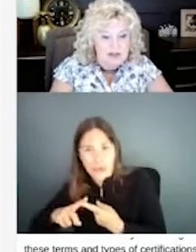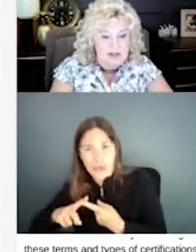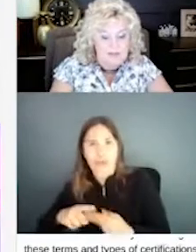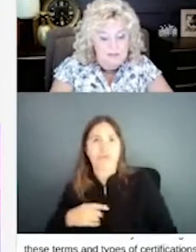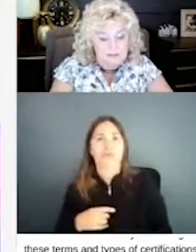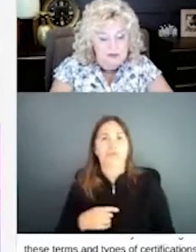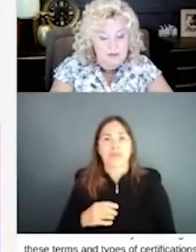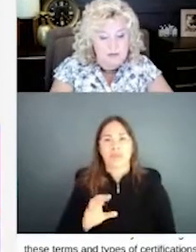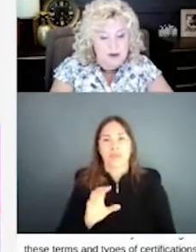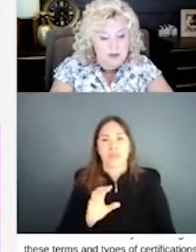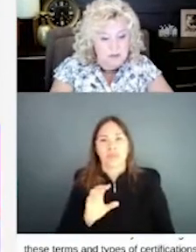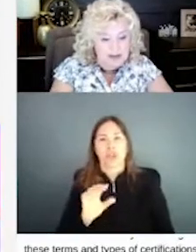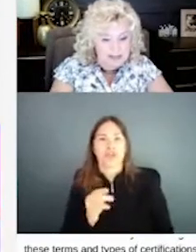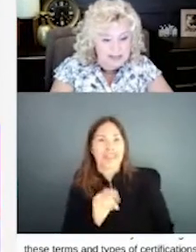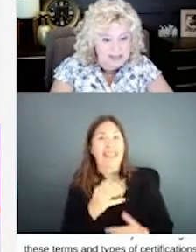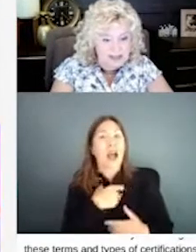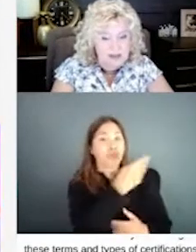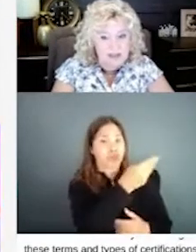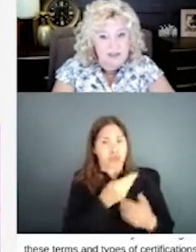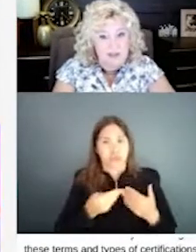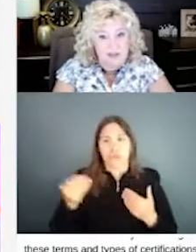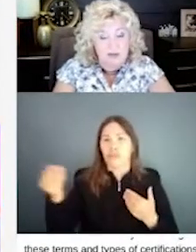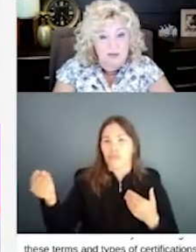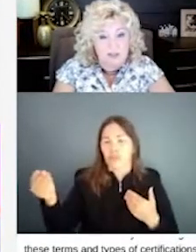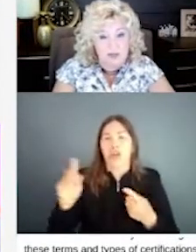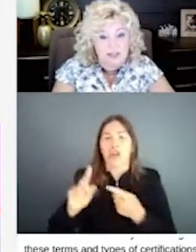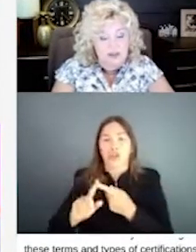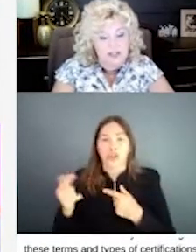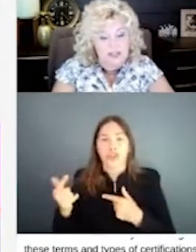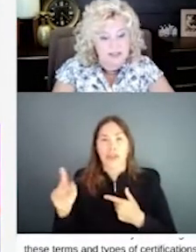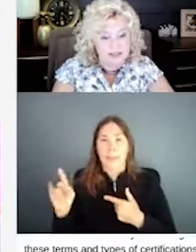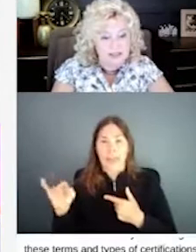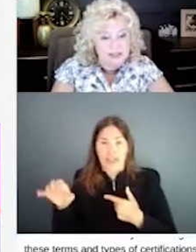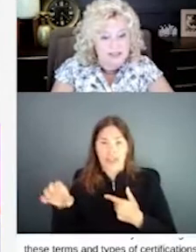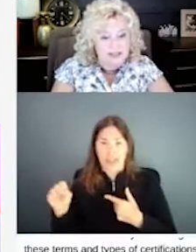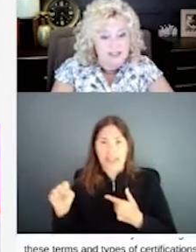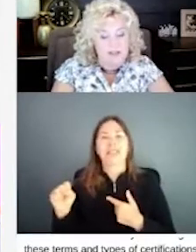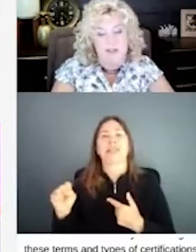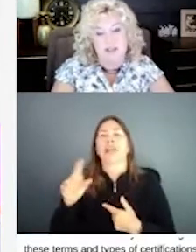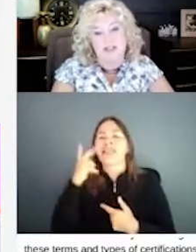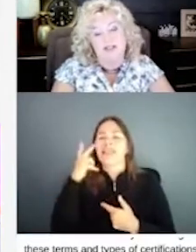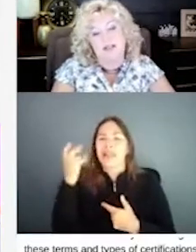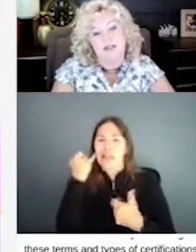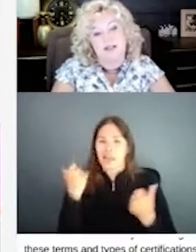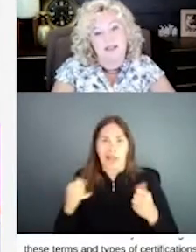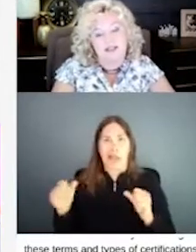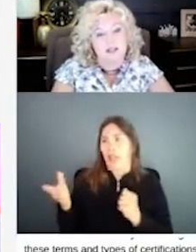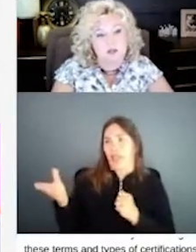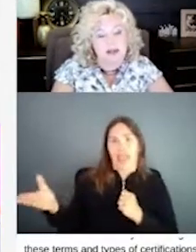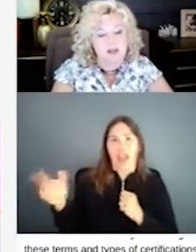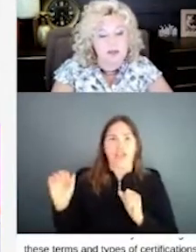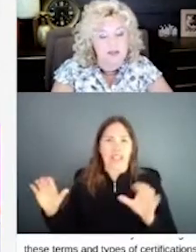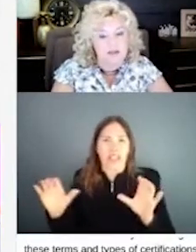okay, I will pass that on to Gmetrics and see if there's anything that they can do. I